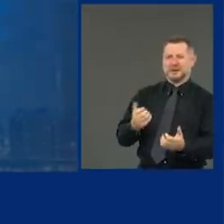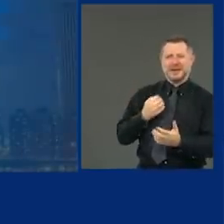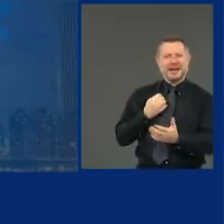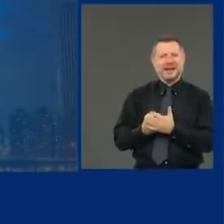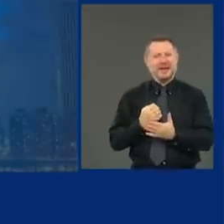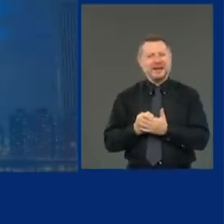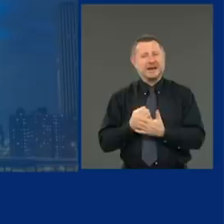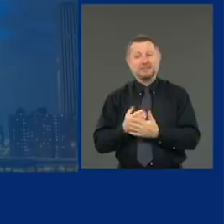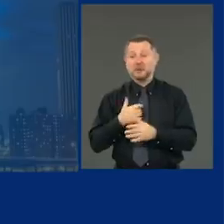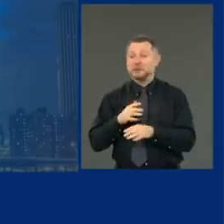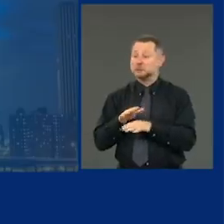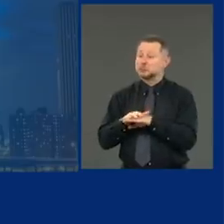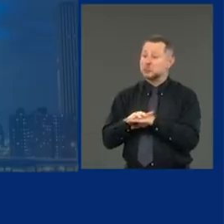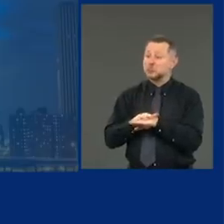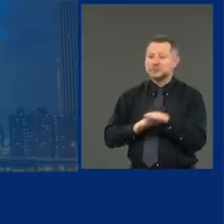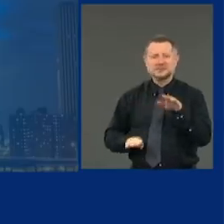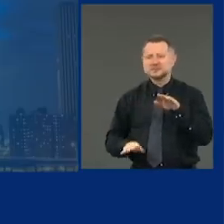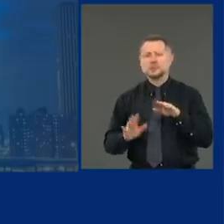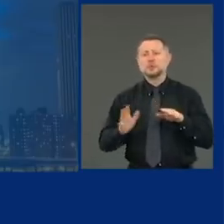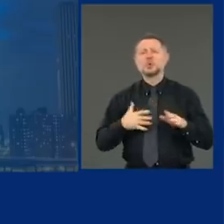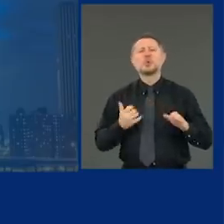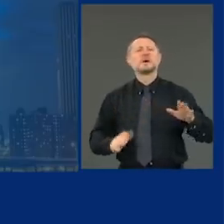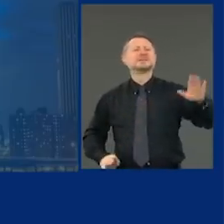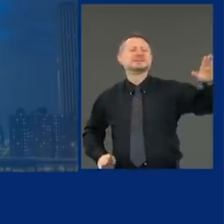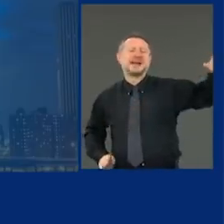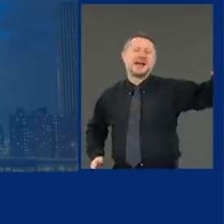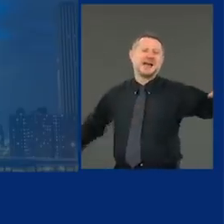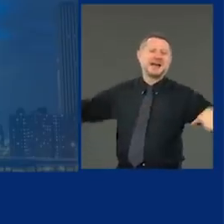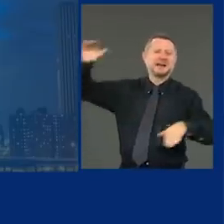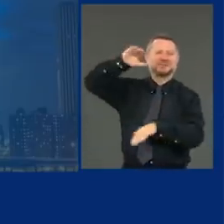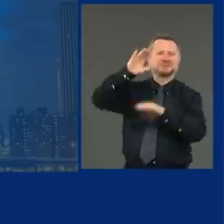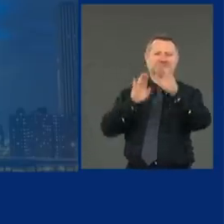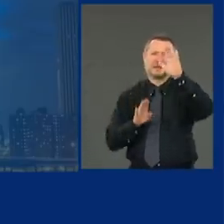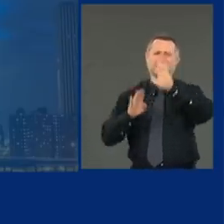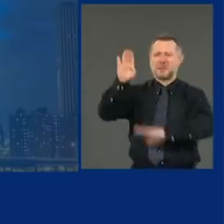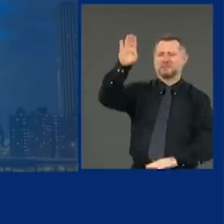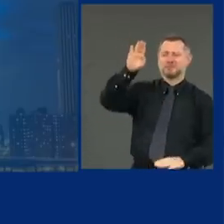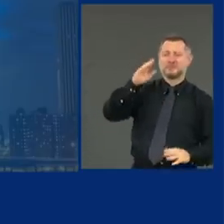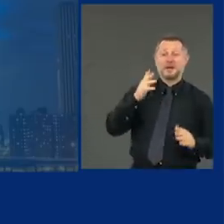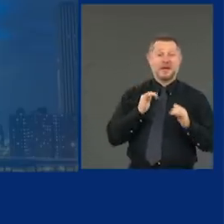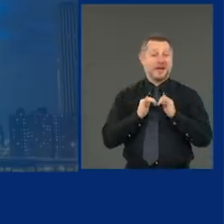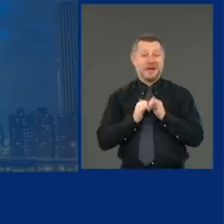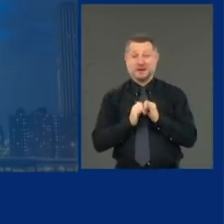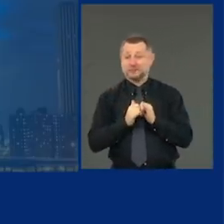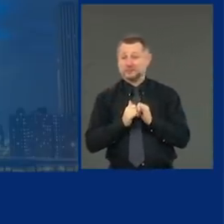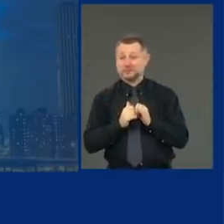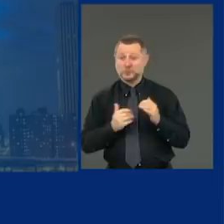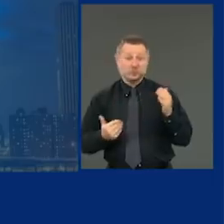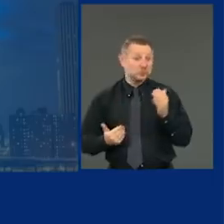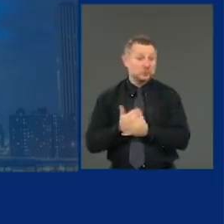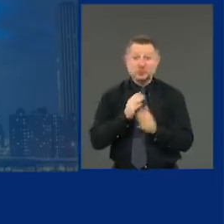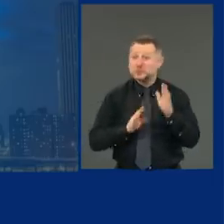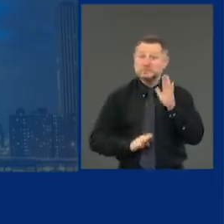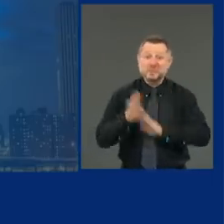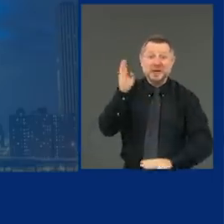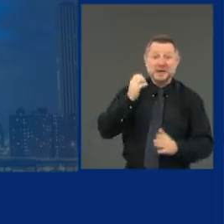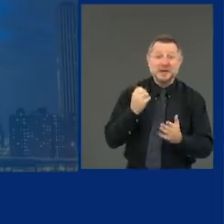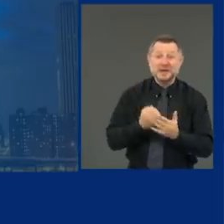want it to come roaring back. And that's not going to happen just by wishing it to be